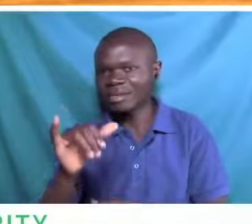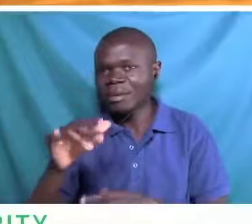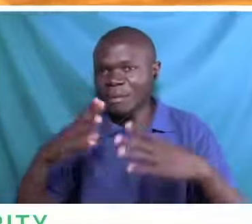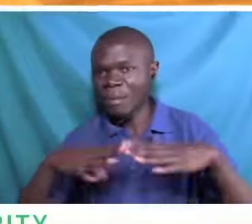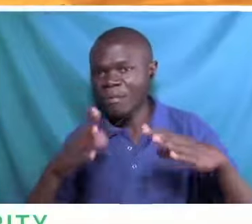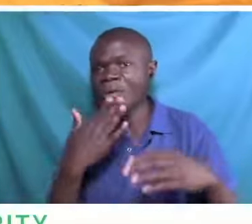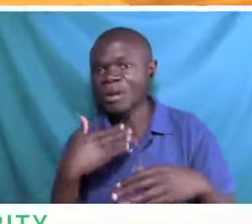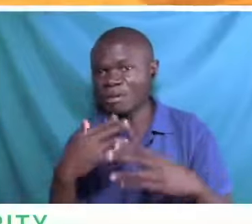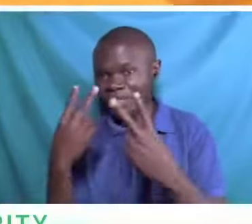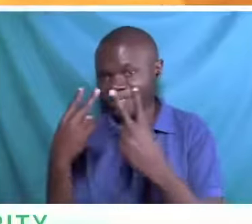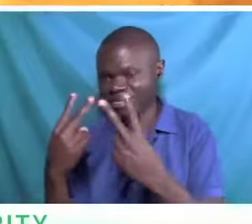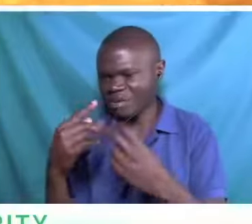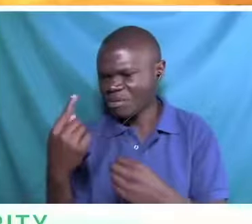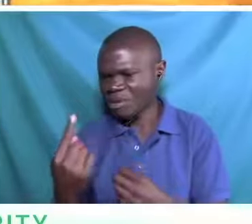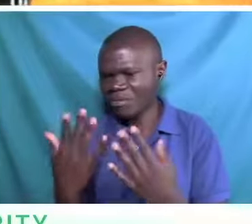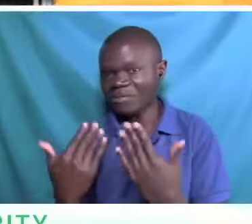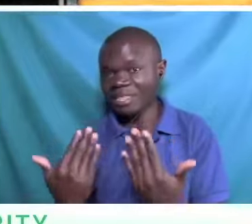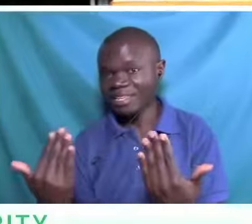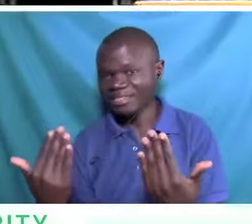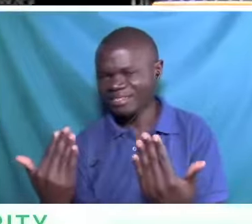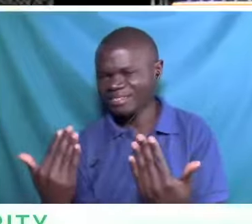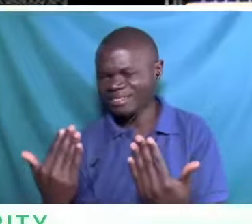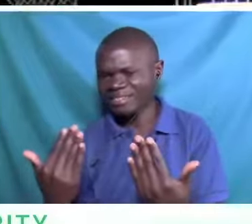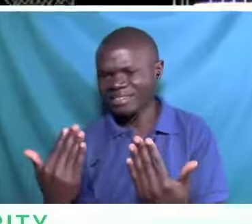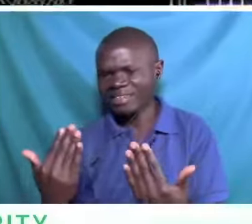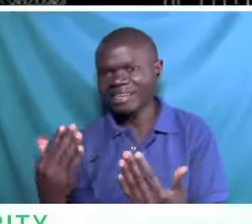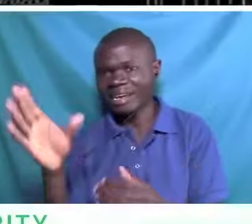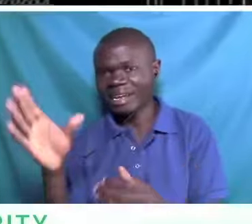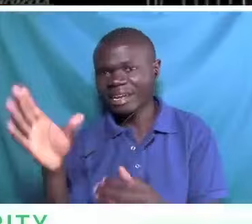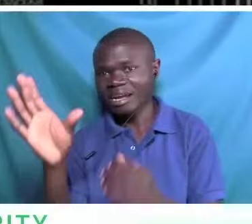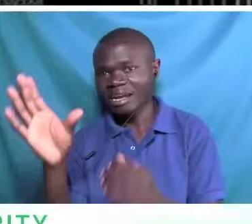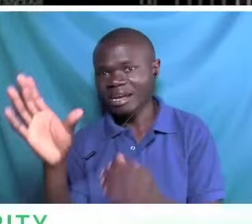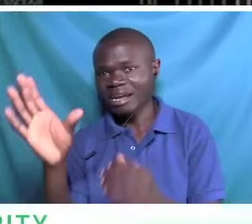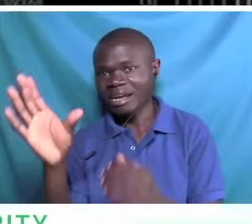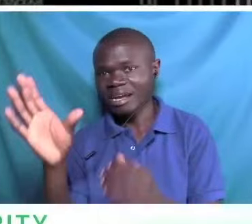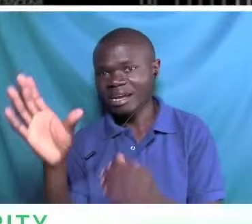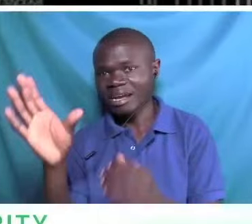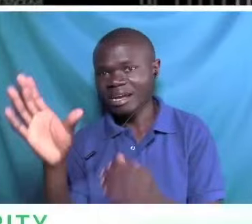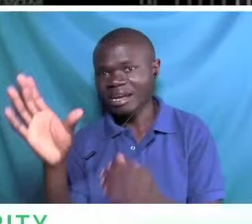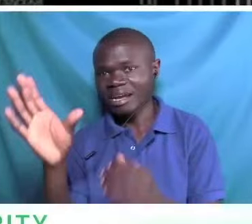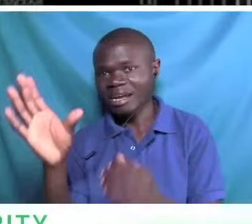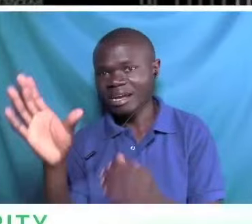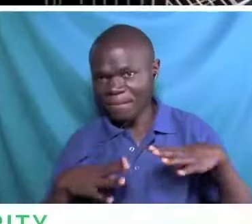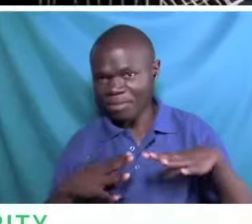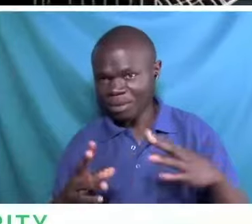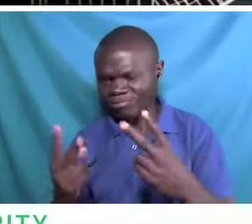One of the things that is going on, some of the things that are going on in our country today, people want to be seen.